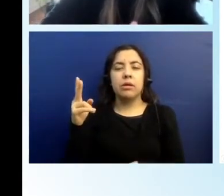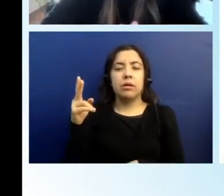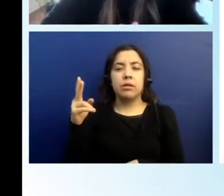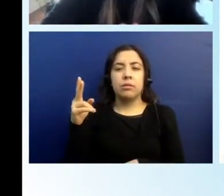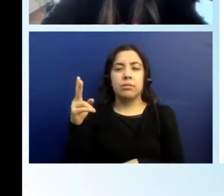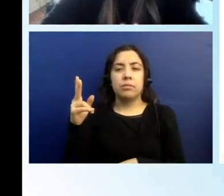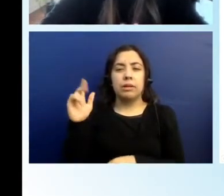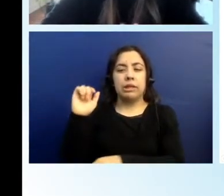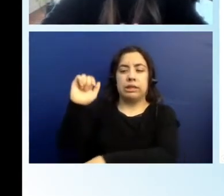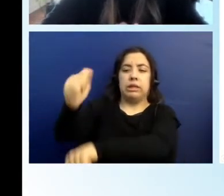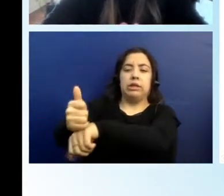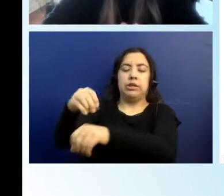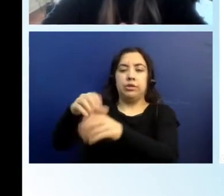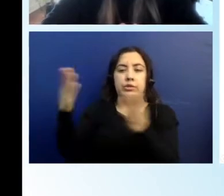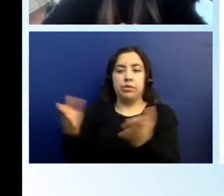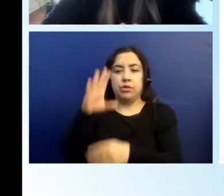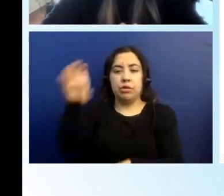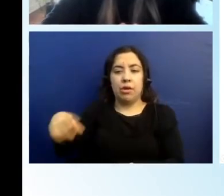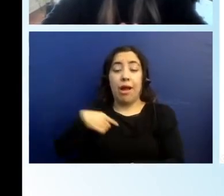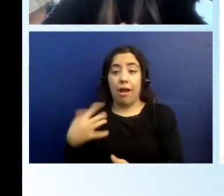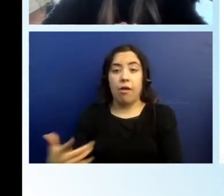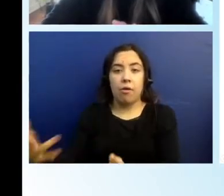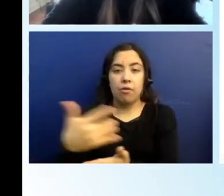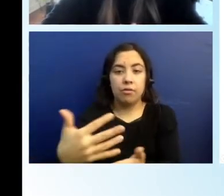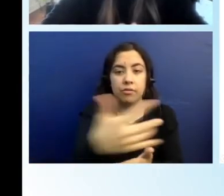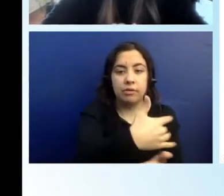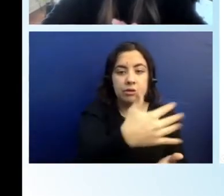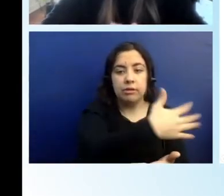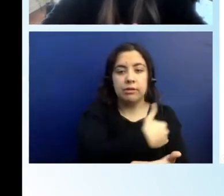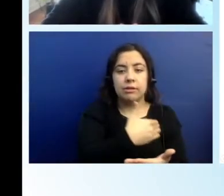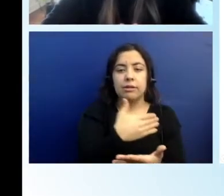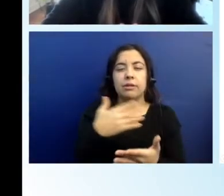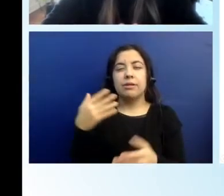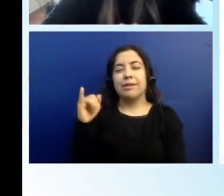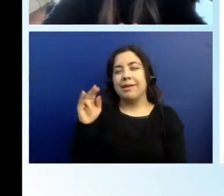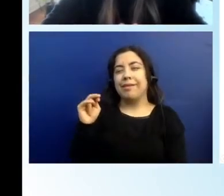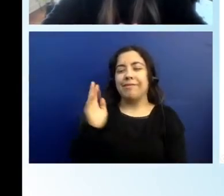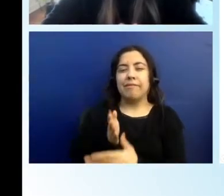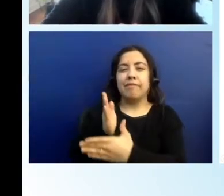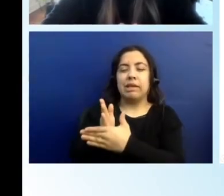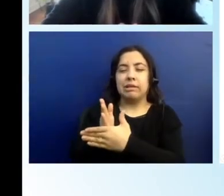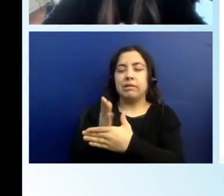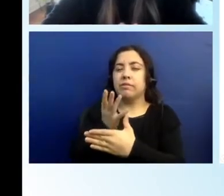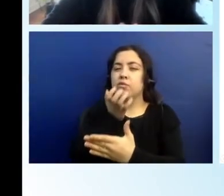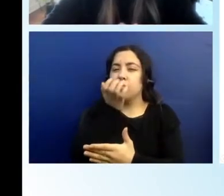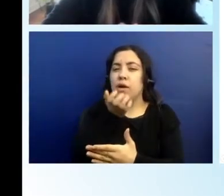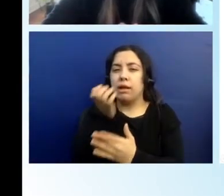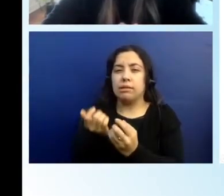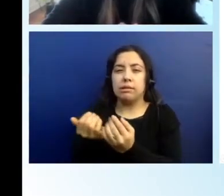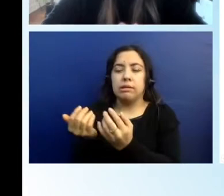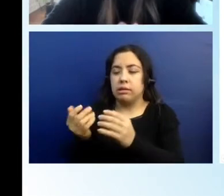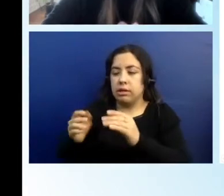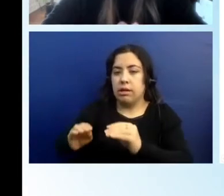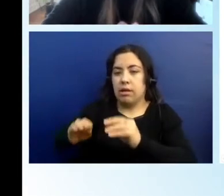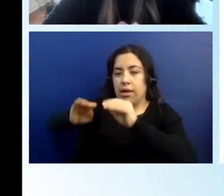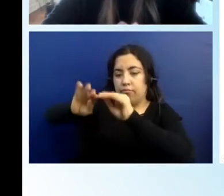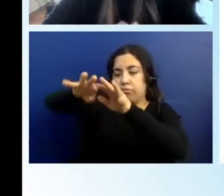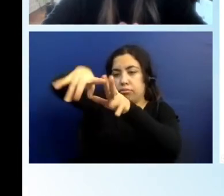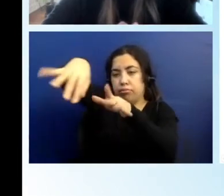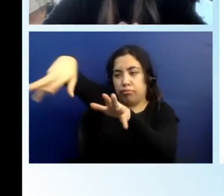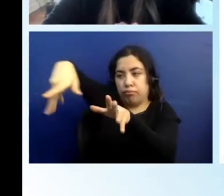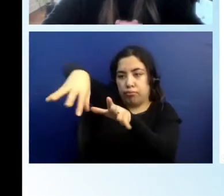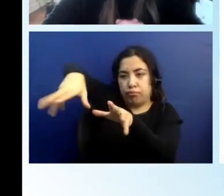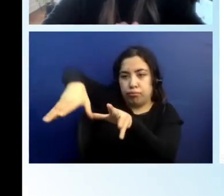invasive grasses that suffocate the indigenous landscape remediation of post-industrial sites, and this